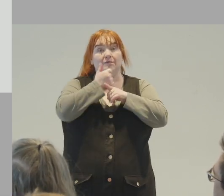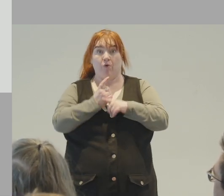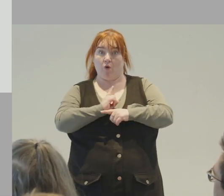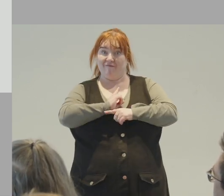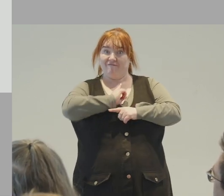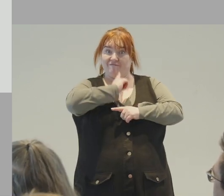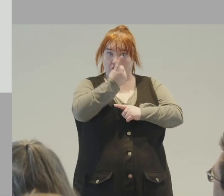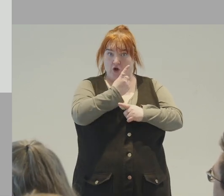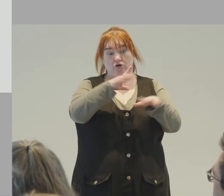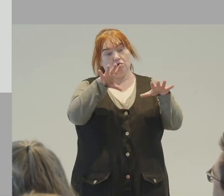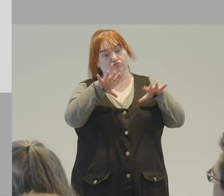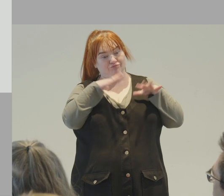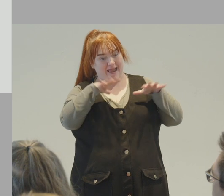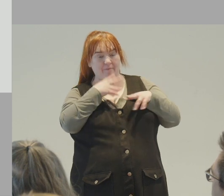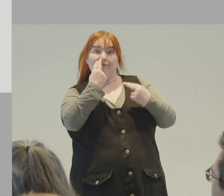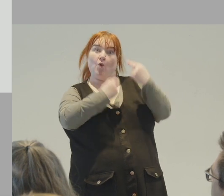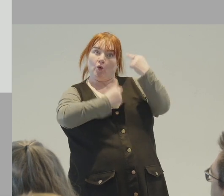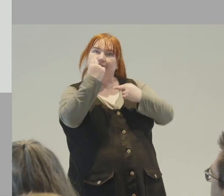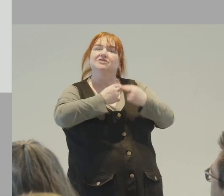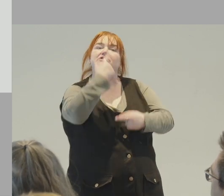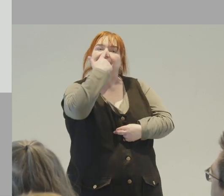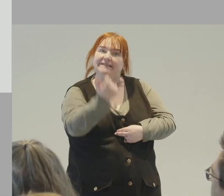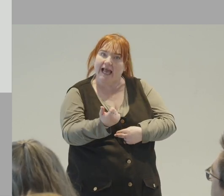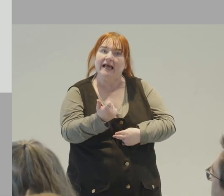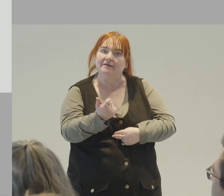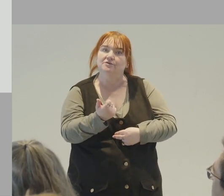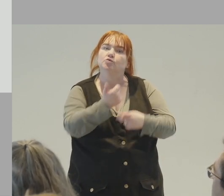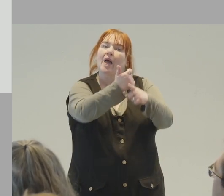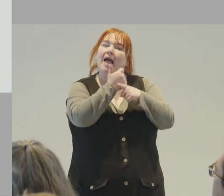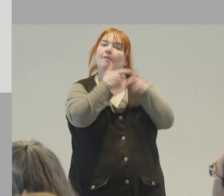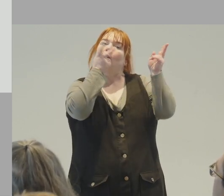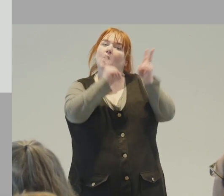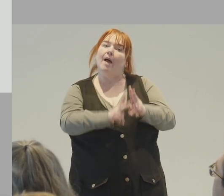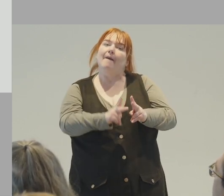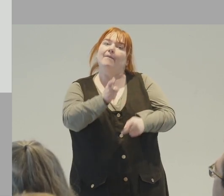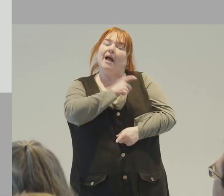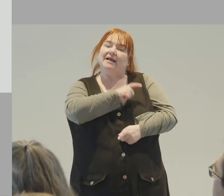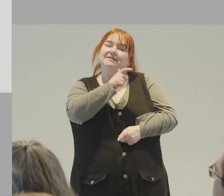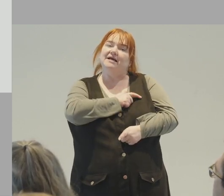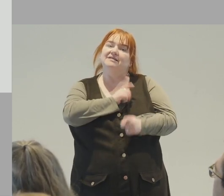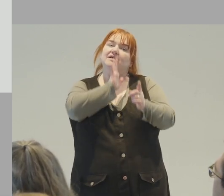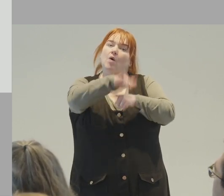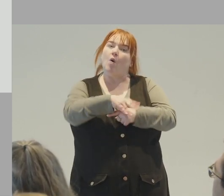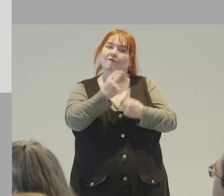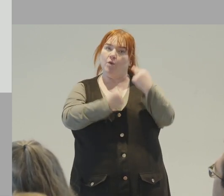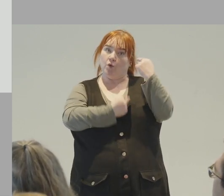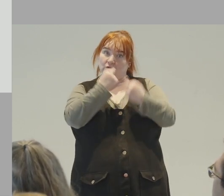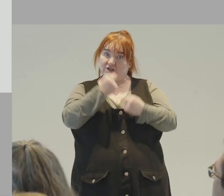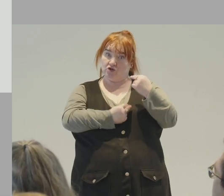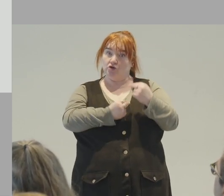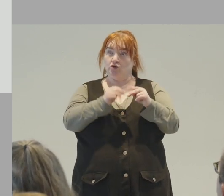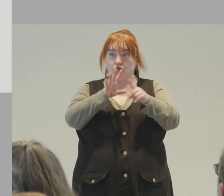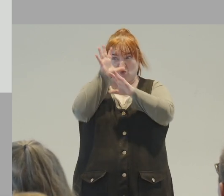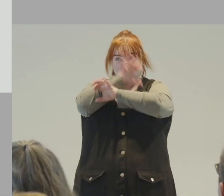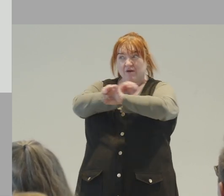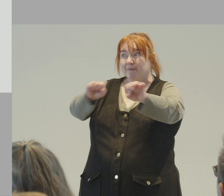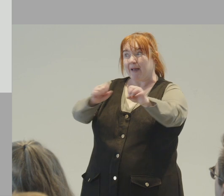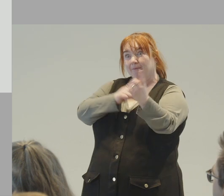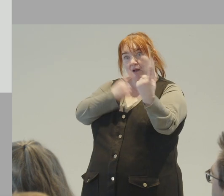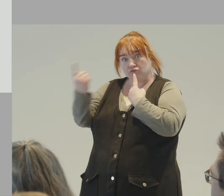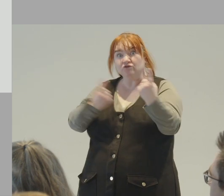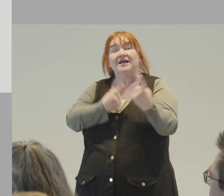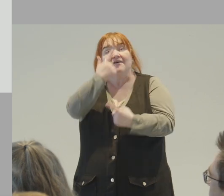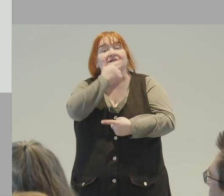to prep for the audition, maybe support some anxiety around the audition if somebody has that. So remember that you can use it for auditions or interviews as